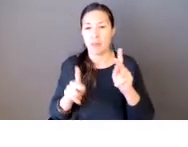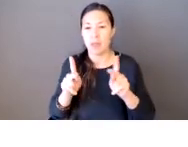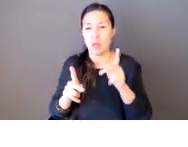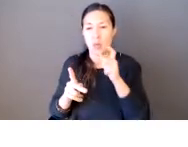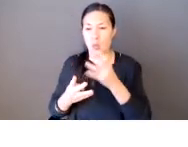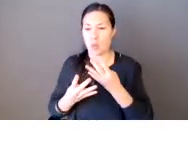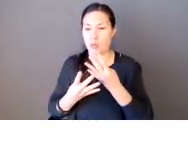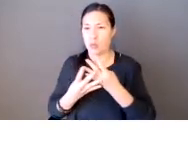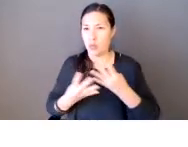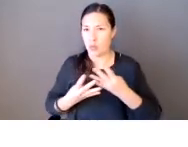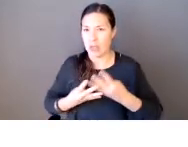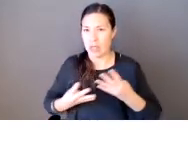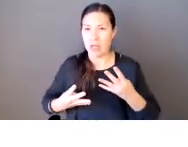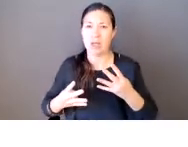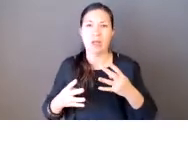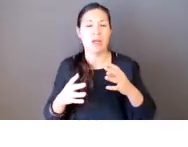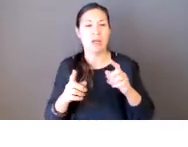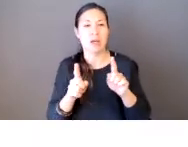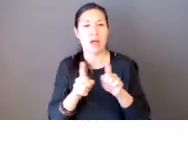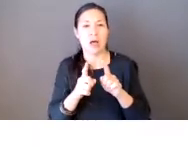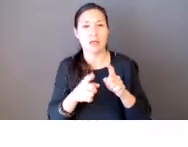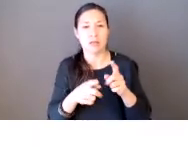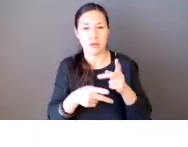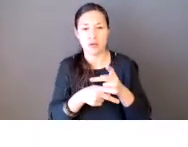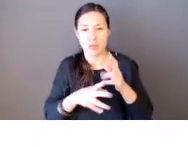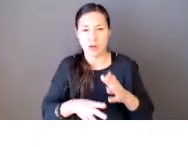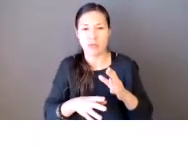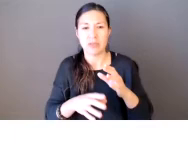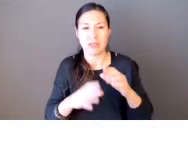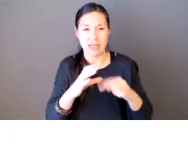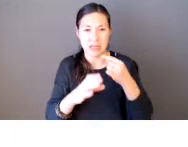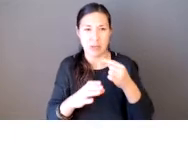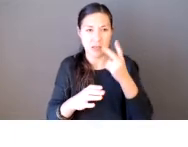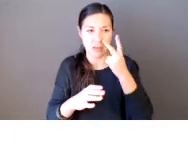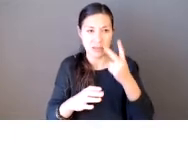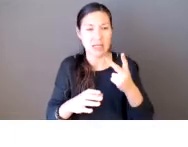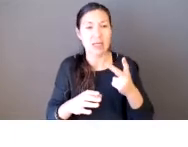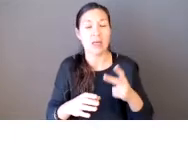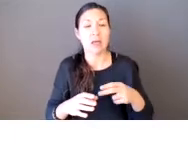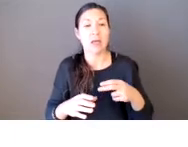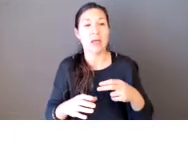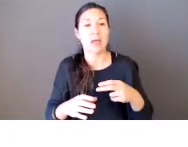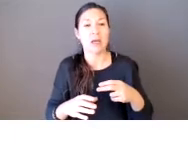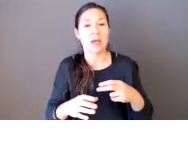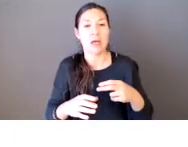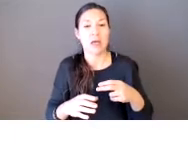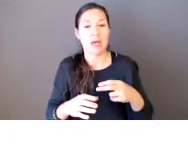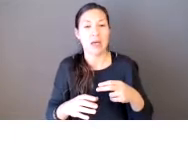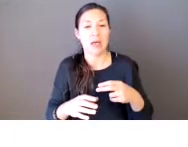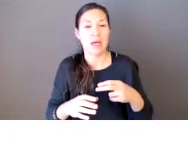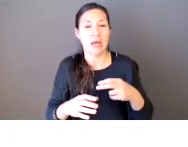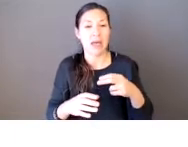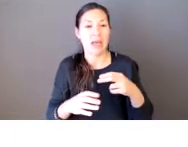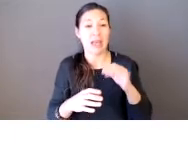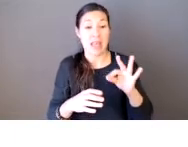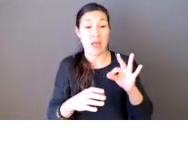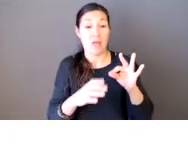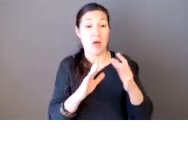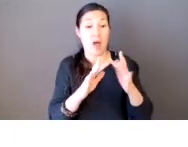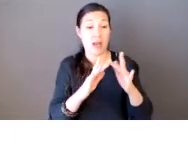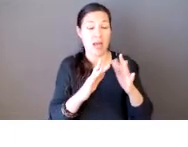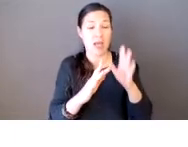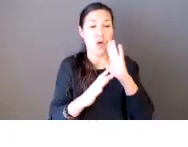supervisors all get an email. And if it's filed through the online portal, it's automatically assigned a normal rating as opposed to an